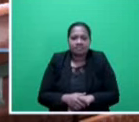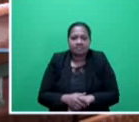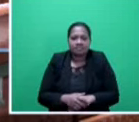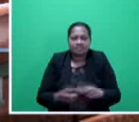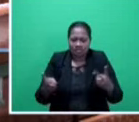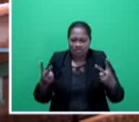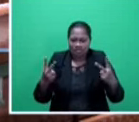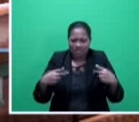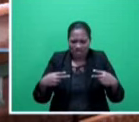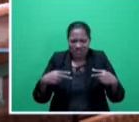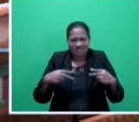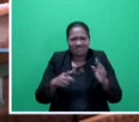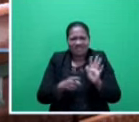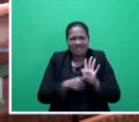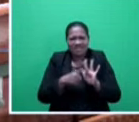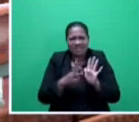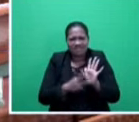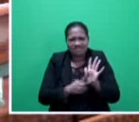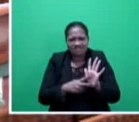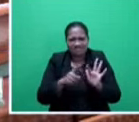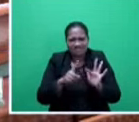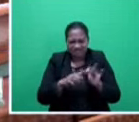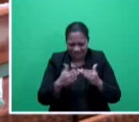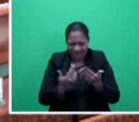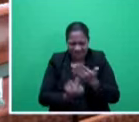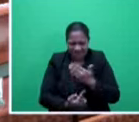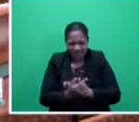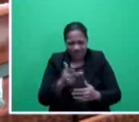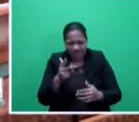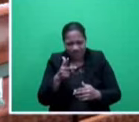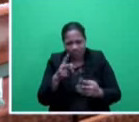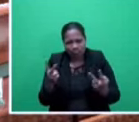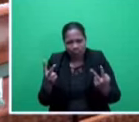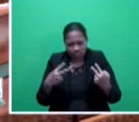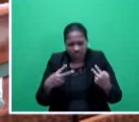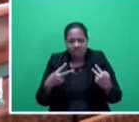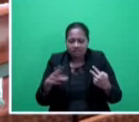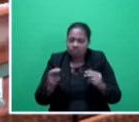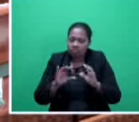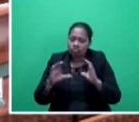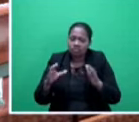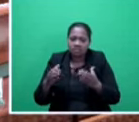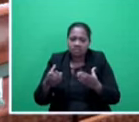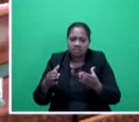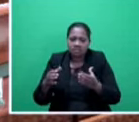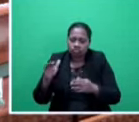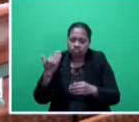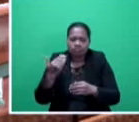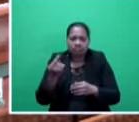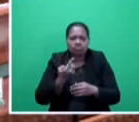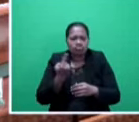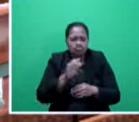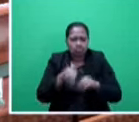today's proceedings from the committee room and those from the comfort of their